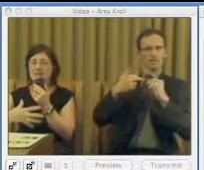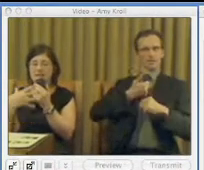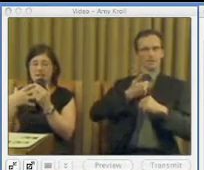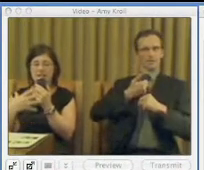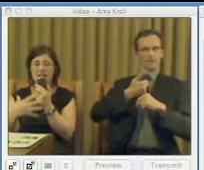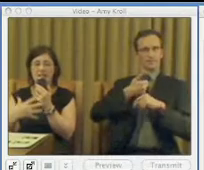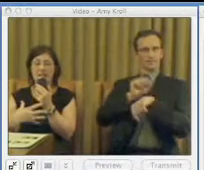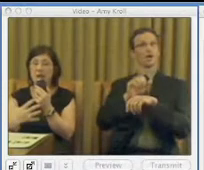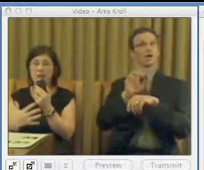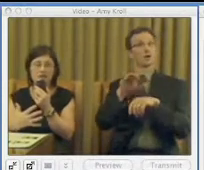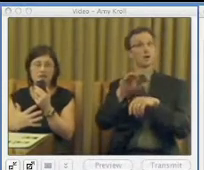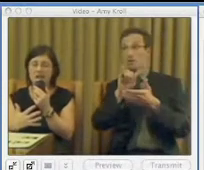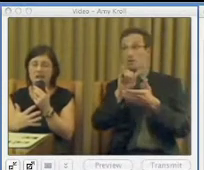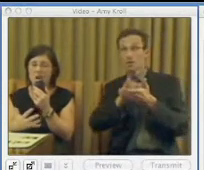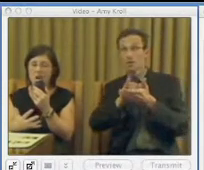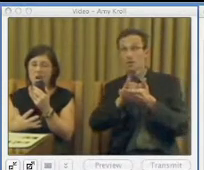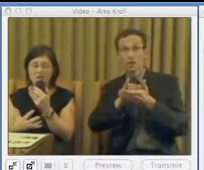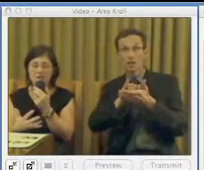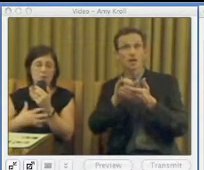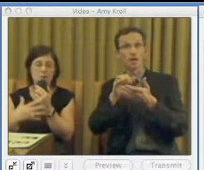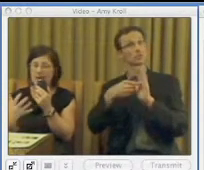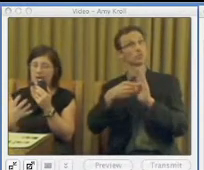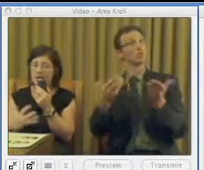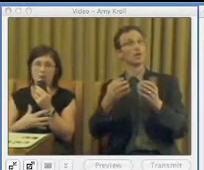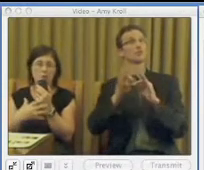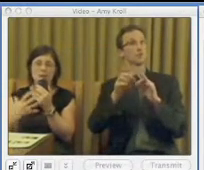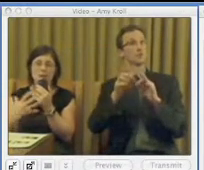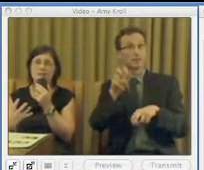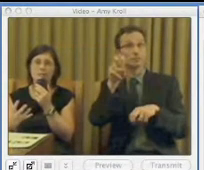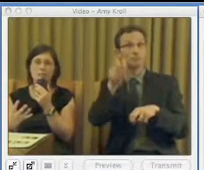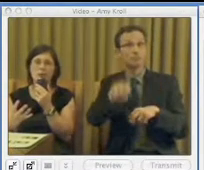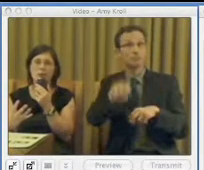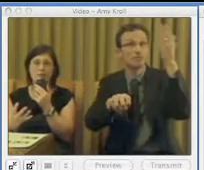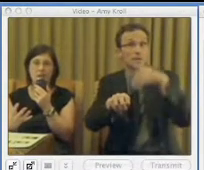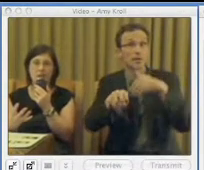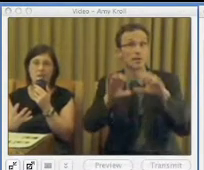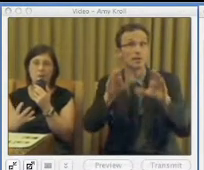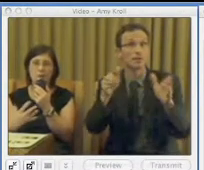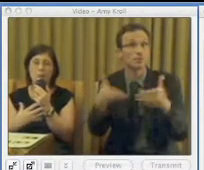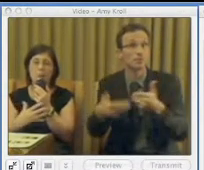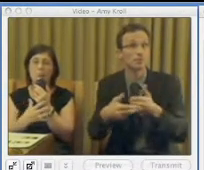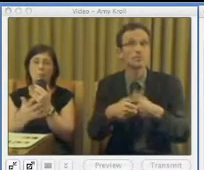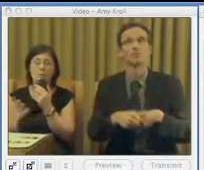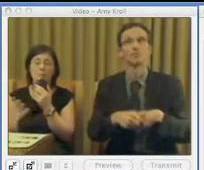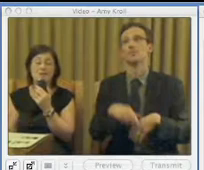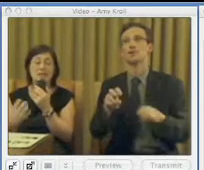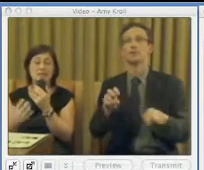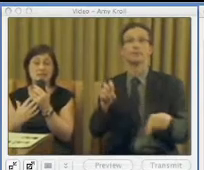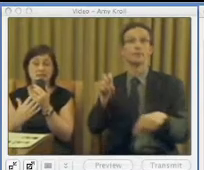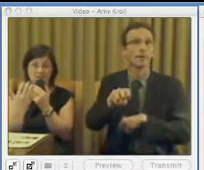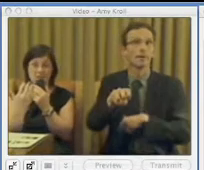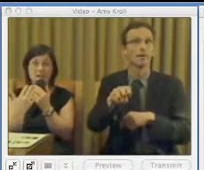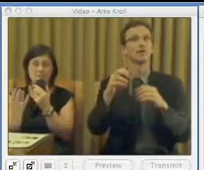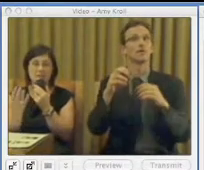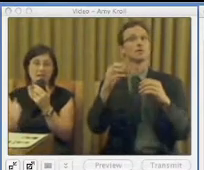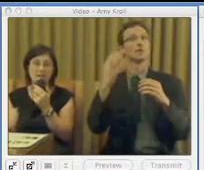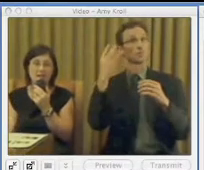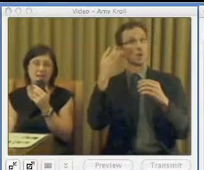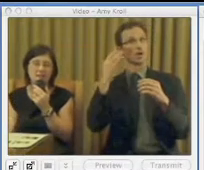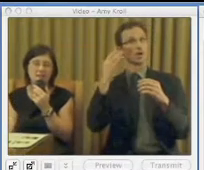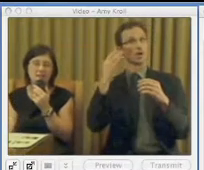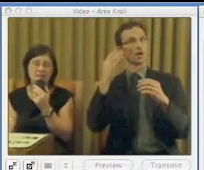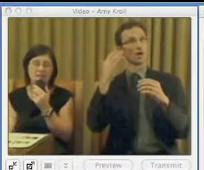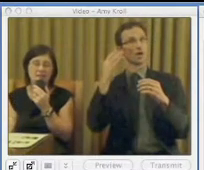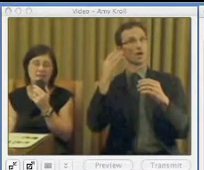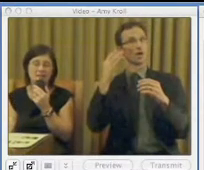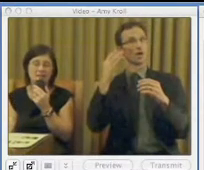that an interpreter always has to be seated at the front if it's a classroom or a lecture or some kind of event where more than one